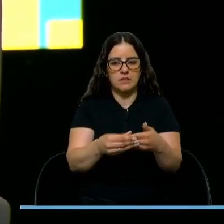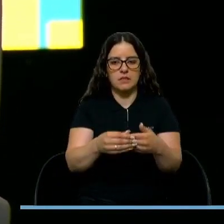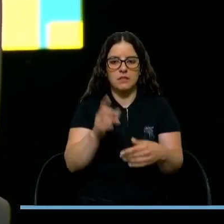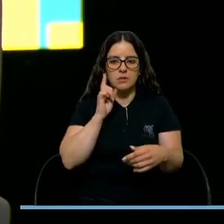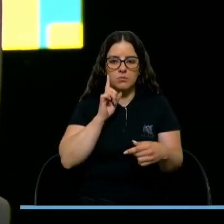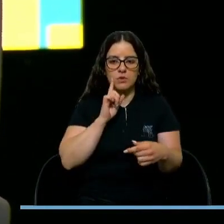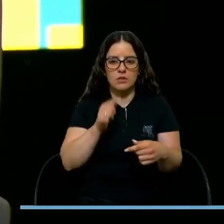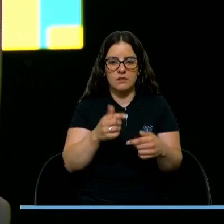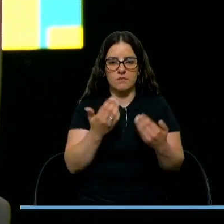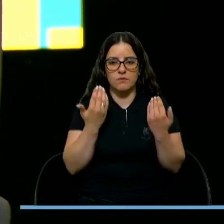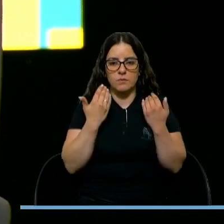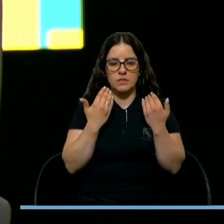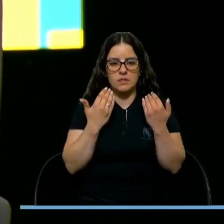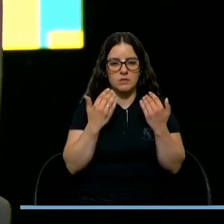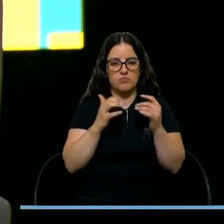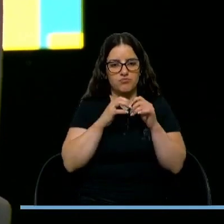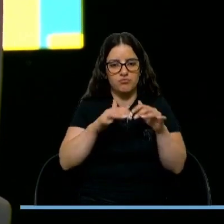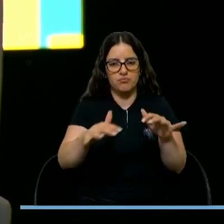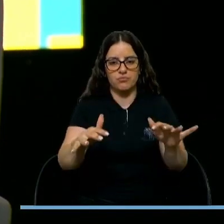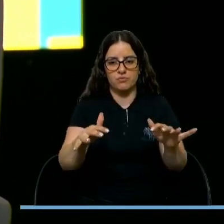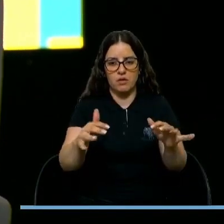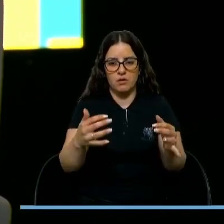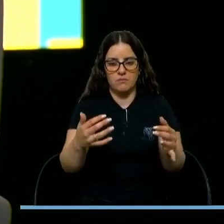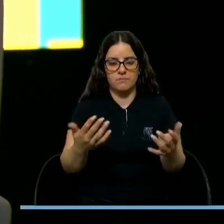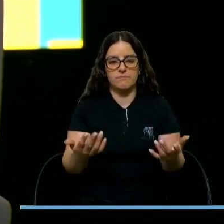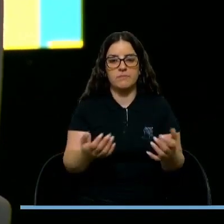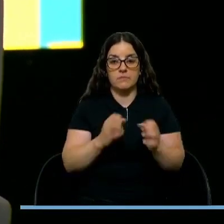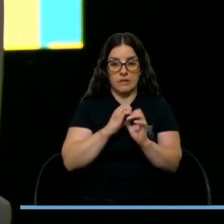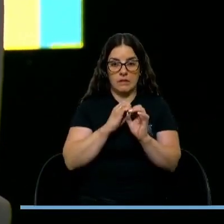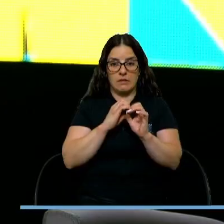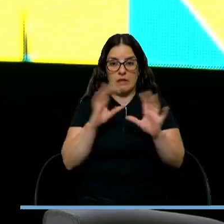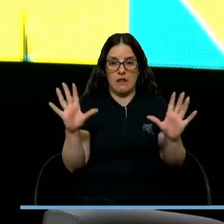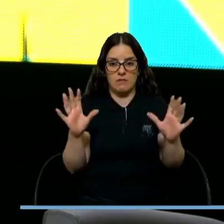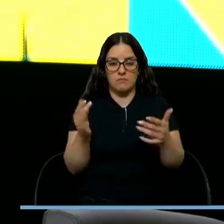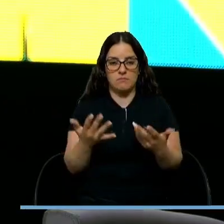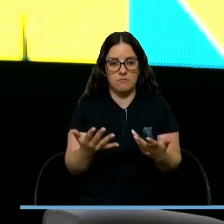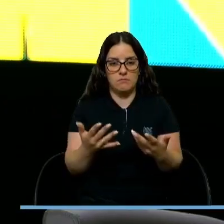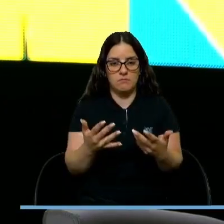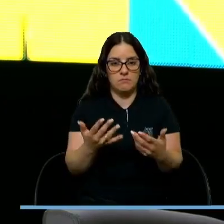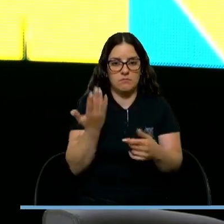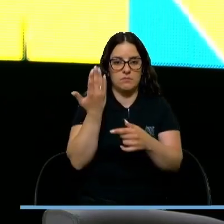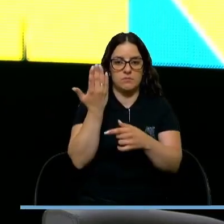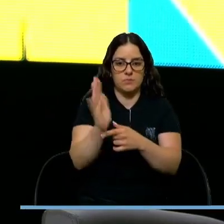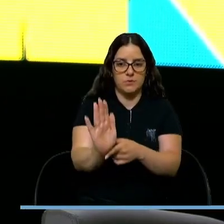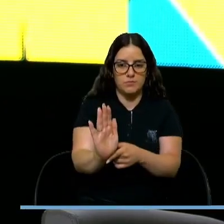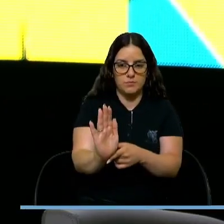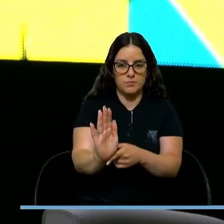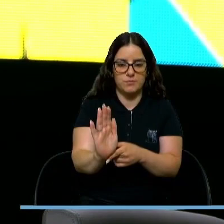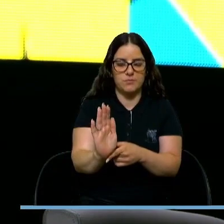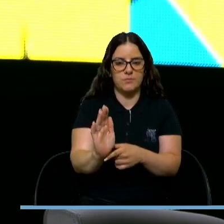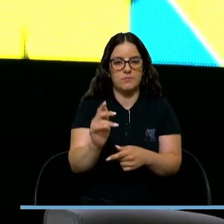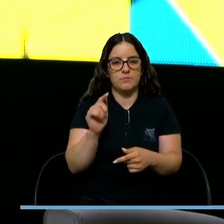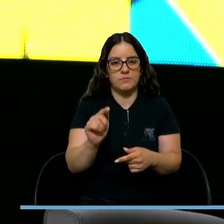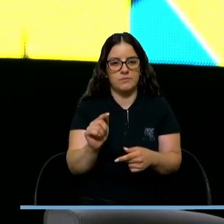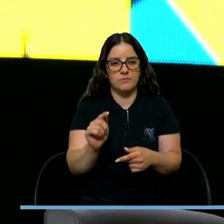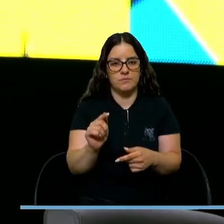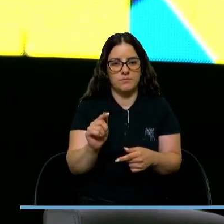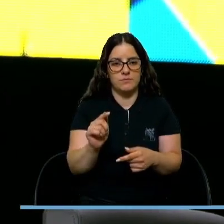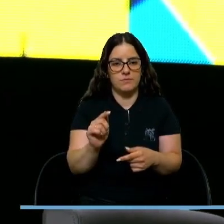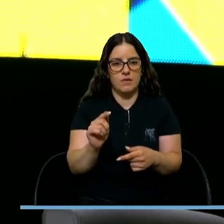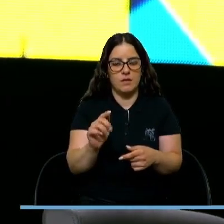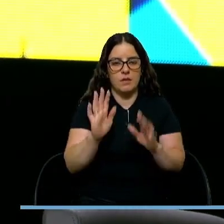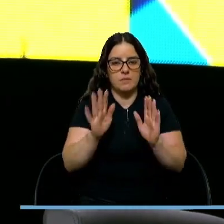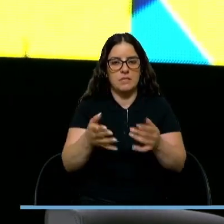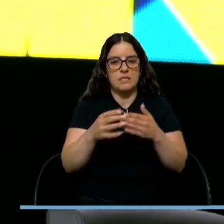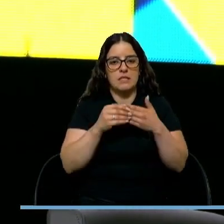the leadership, and it's important for this message to be passed on. Yes, lead by examples. Lead,